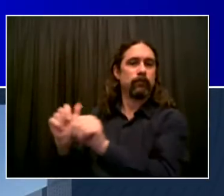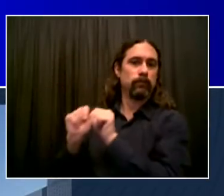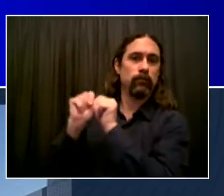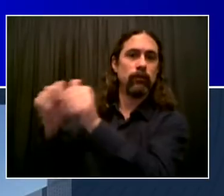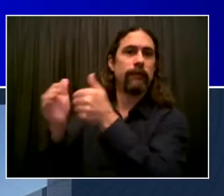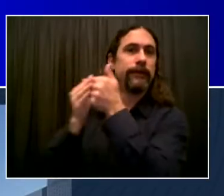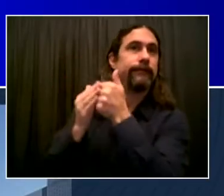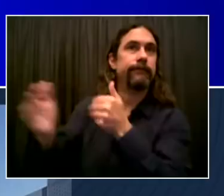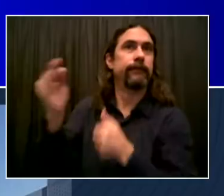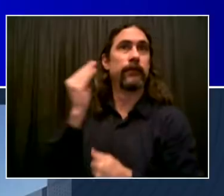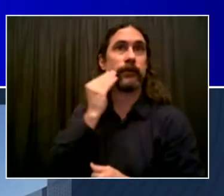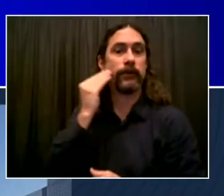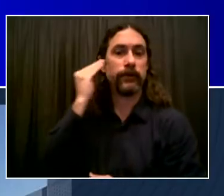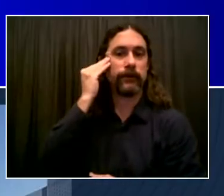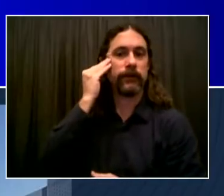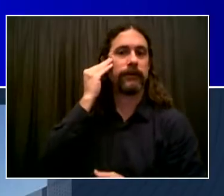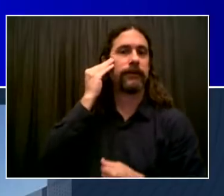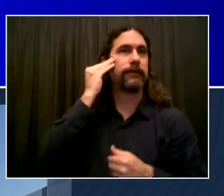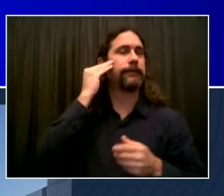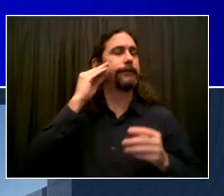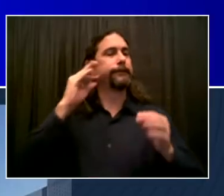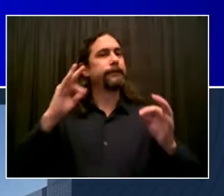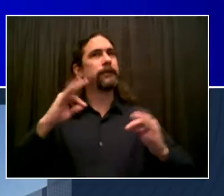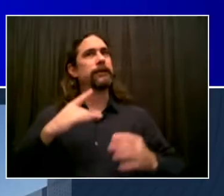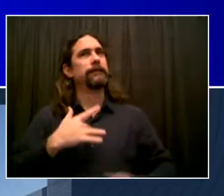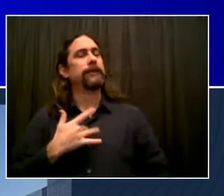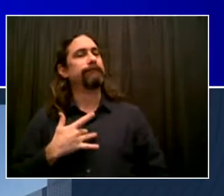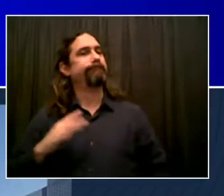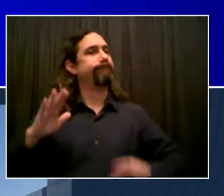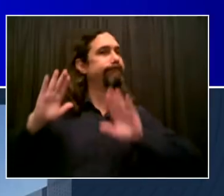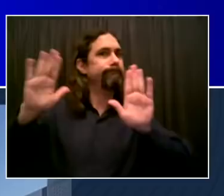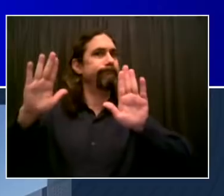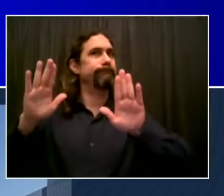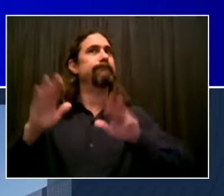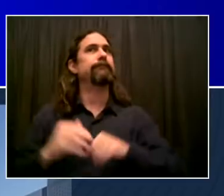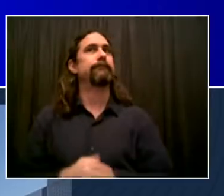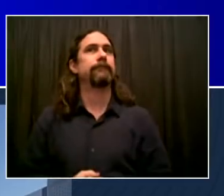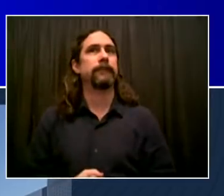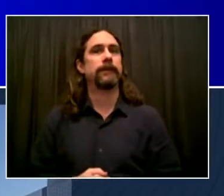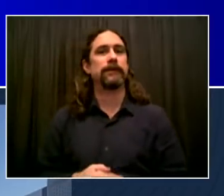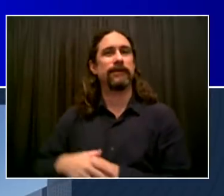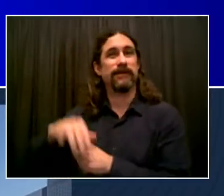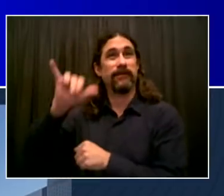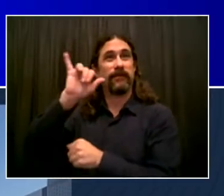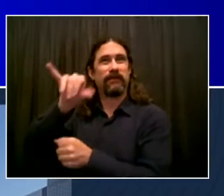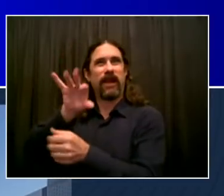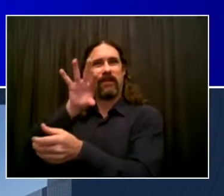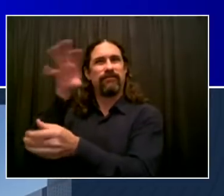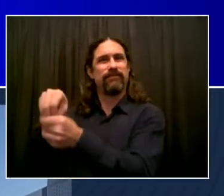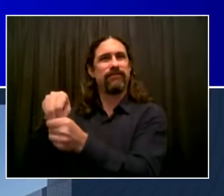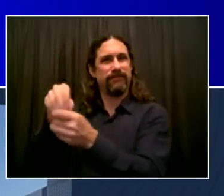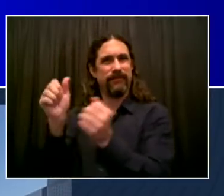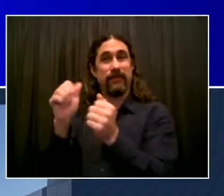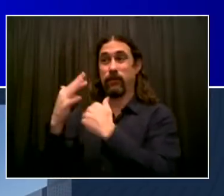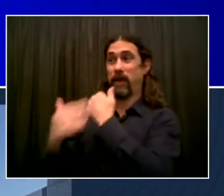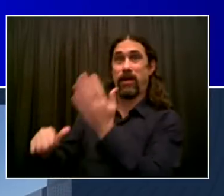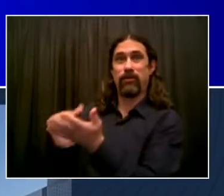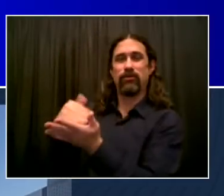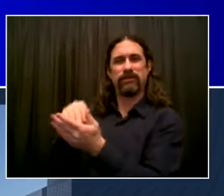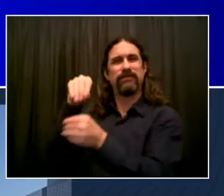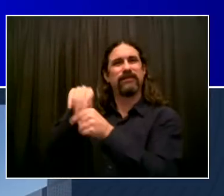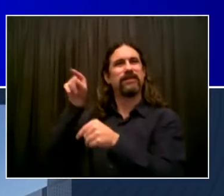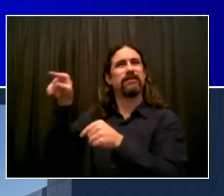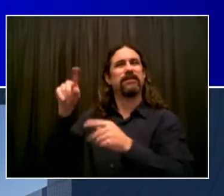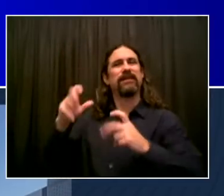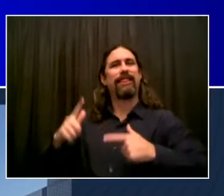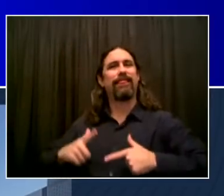tremendous life sciences innovations occur, the cures of tomorrow. There is so much that has been achieved by